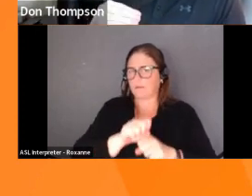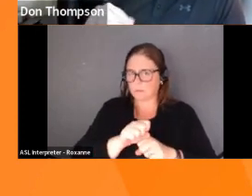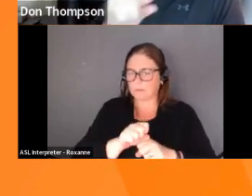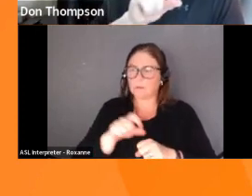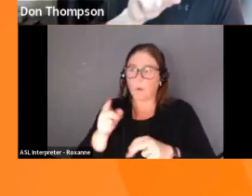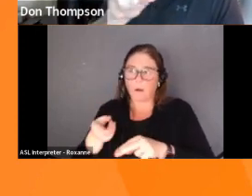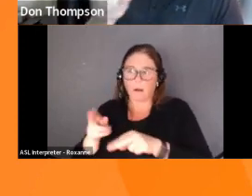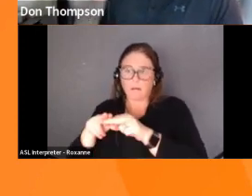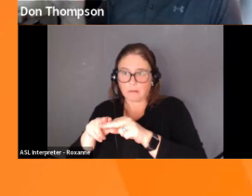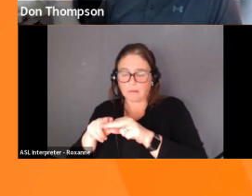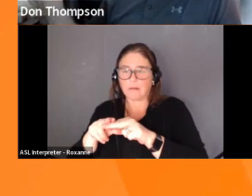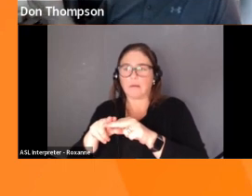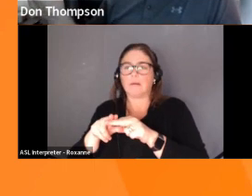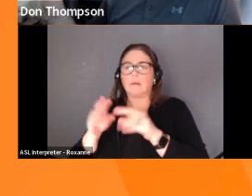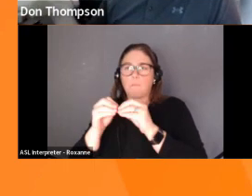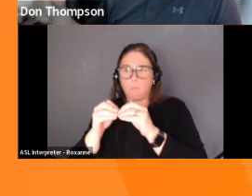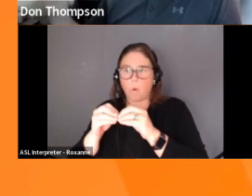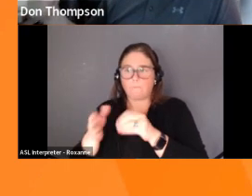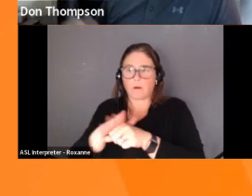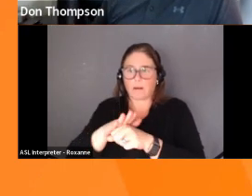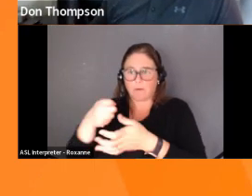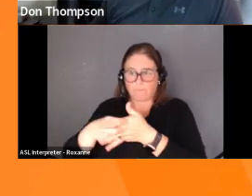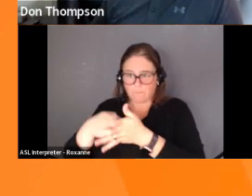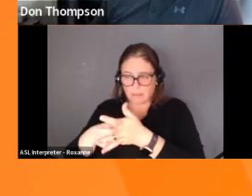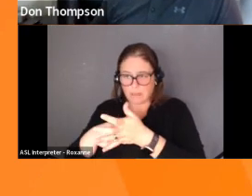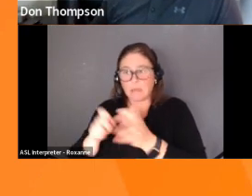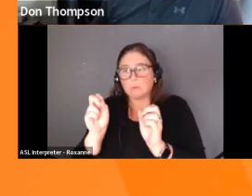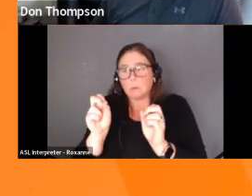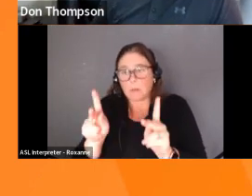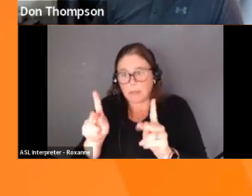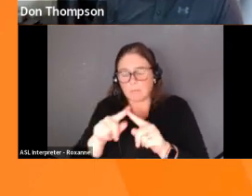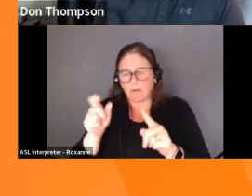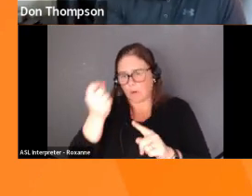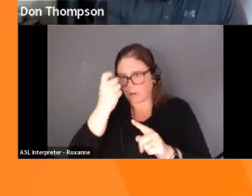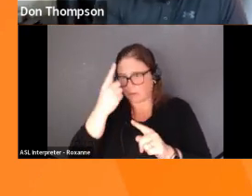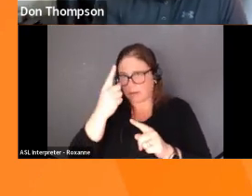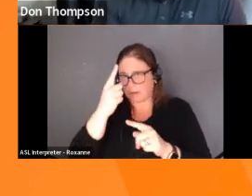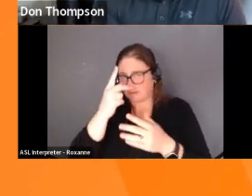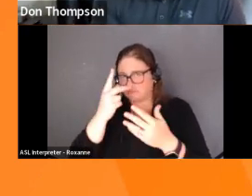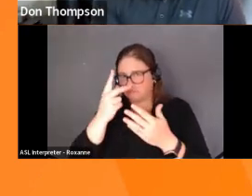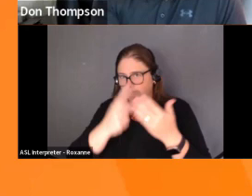sure we're doing it, understanding all those channel fees and what's going to change over time. Okay.